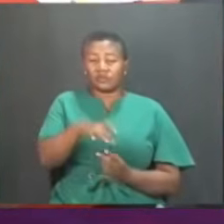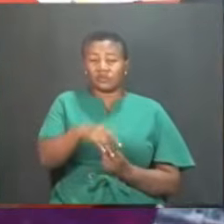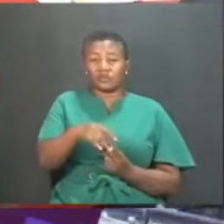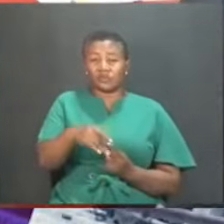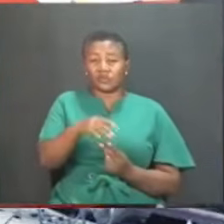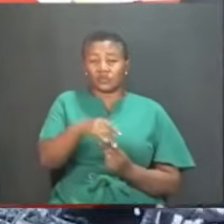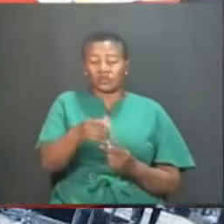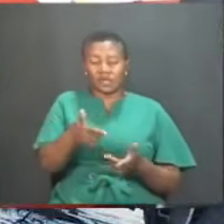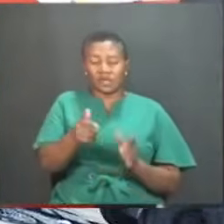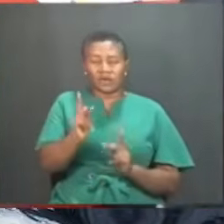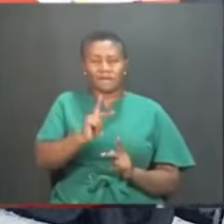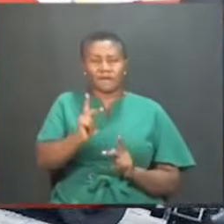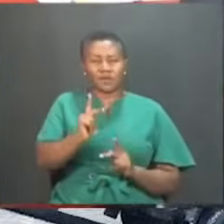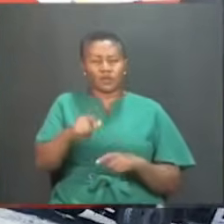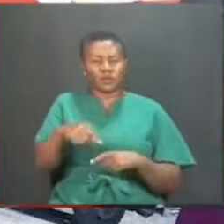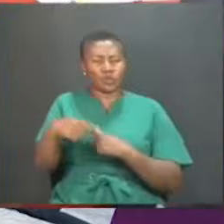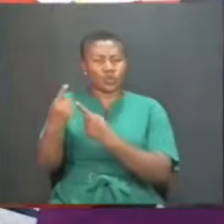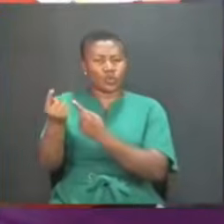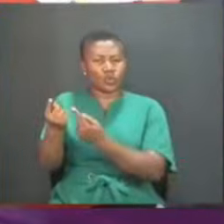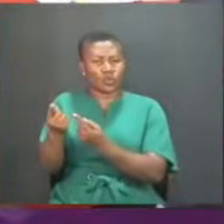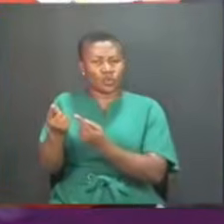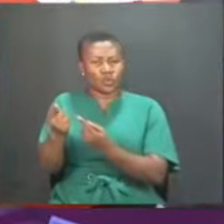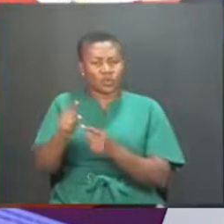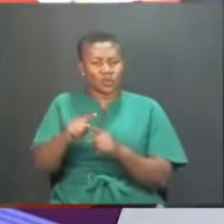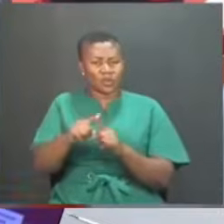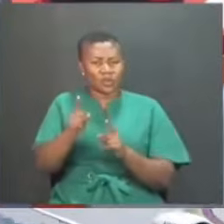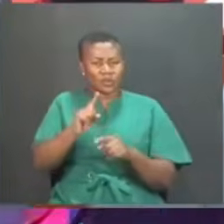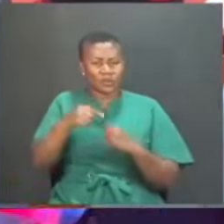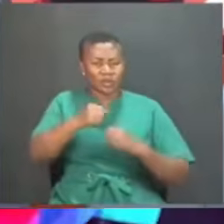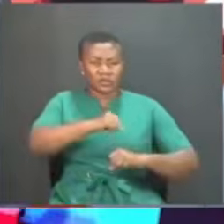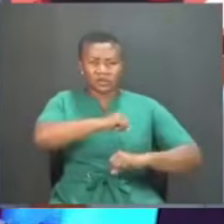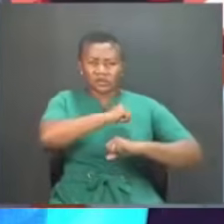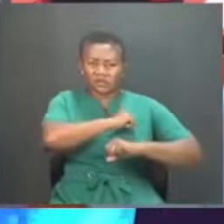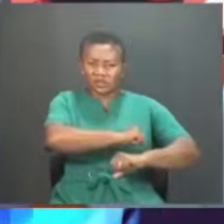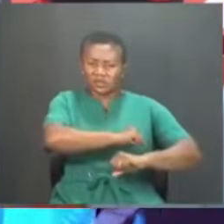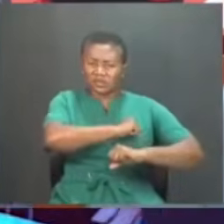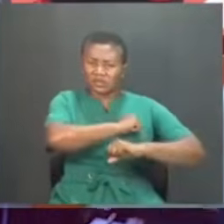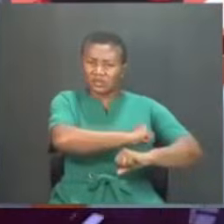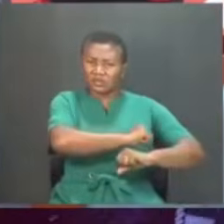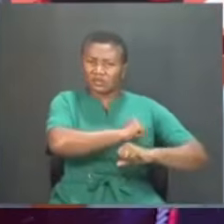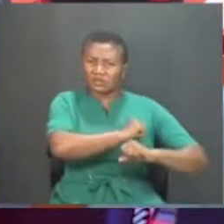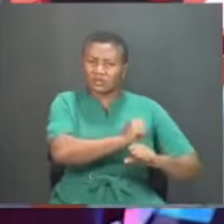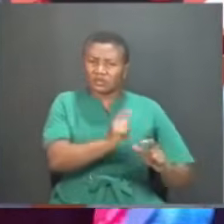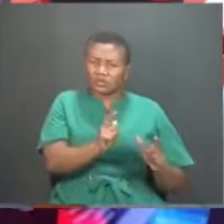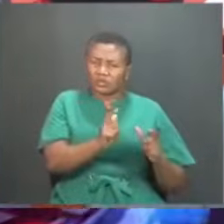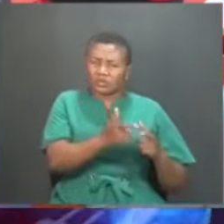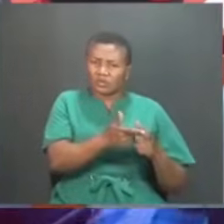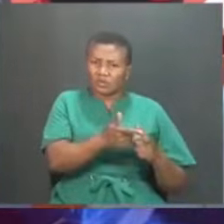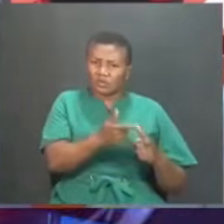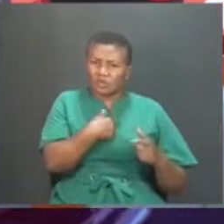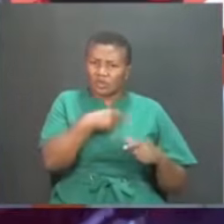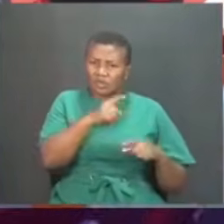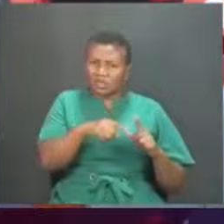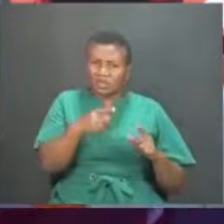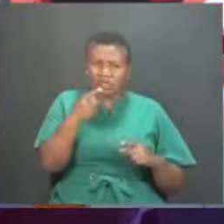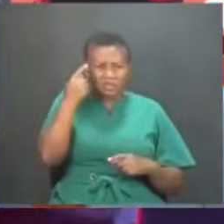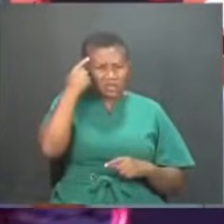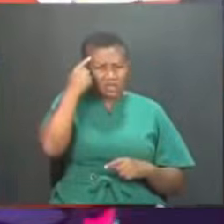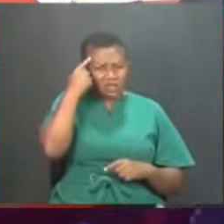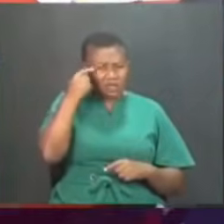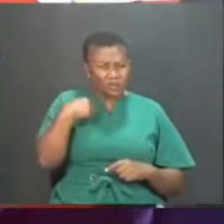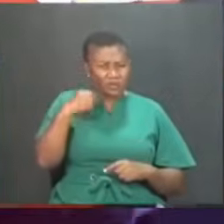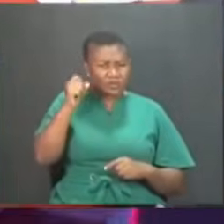go, but when it comes to the security agencies, I don't think that we can let them go off